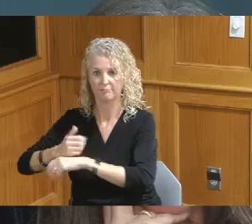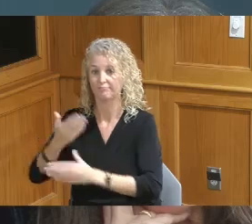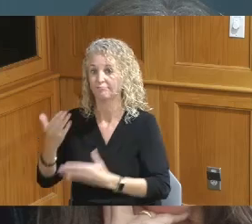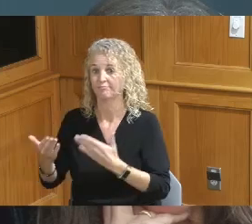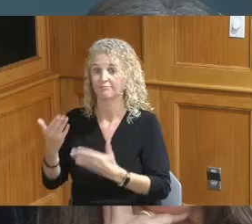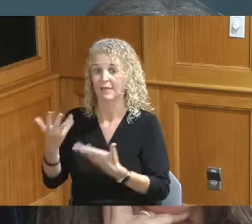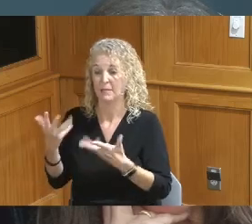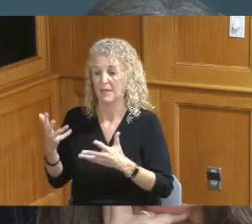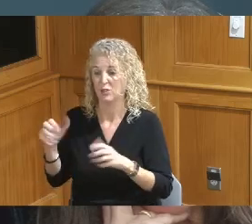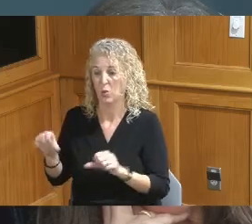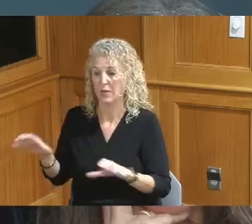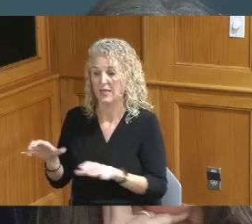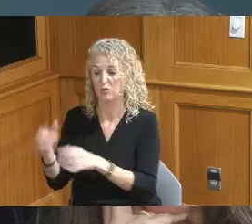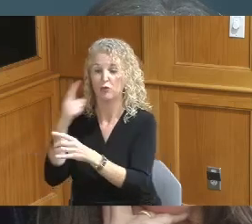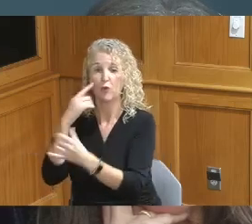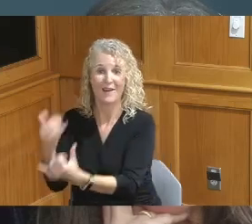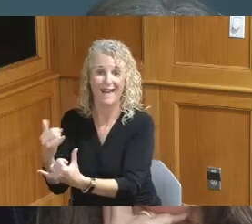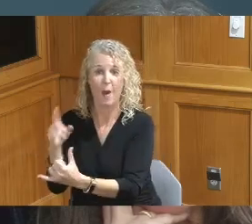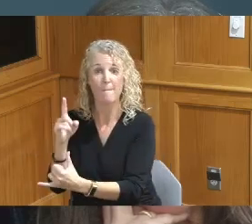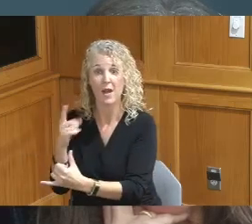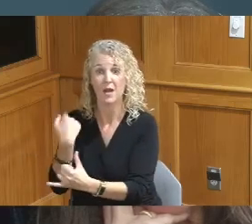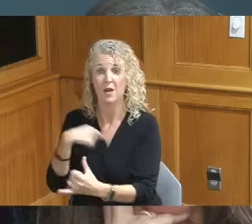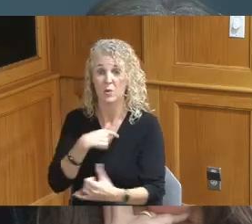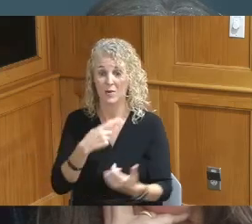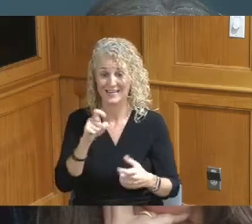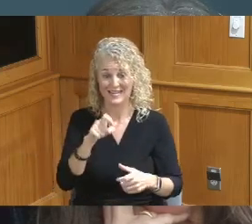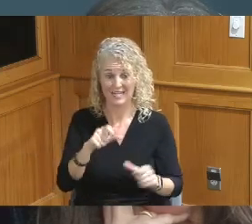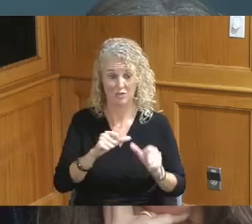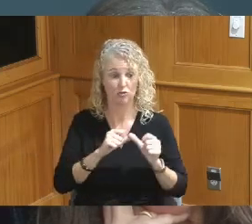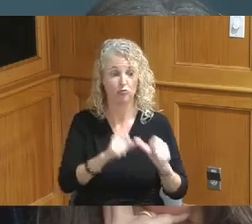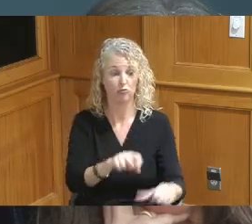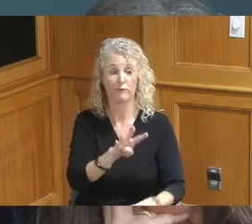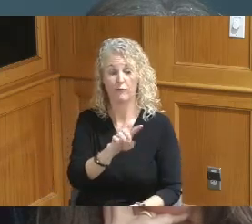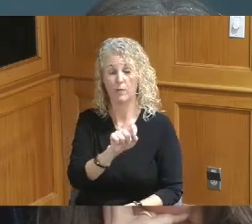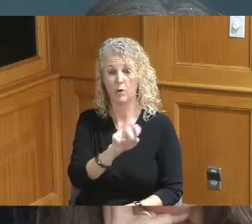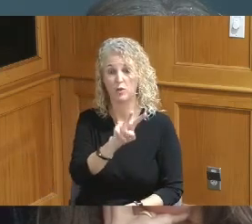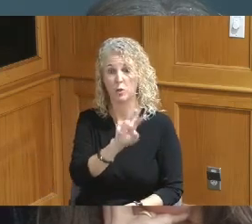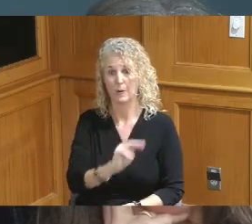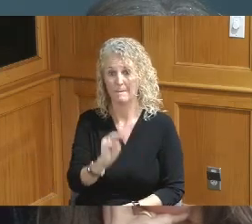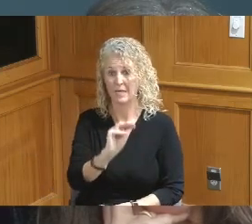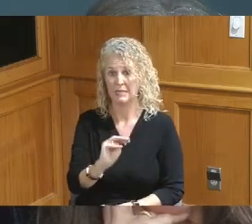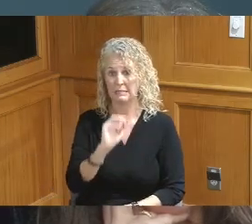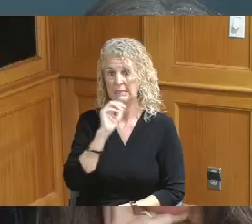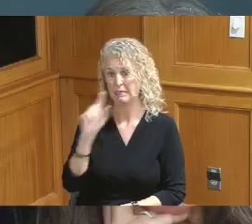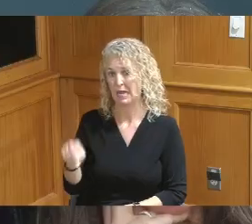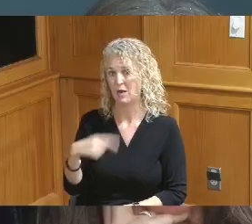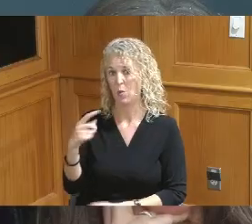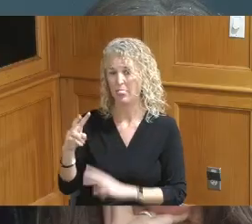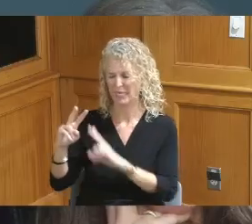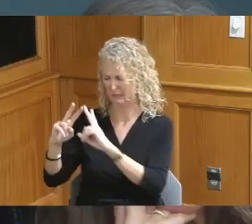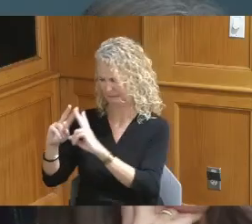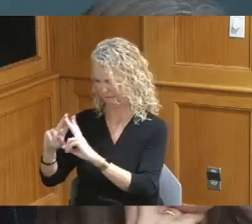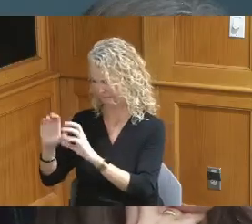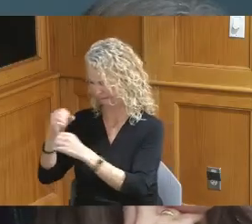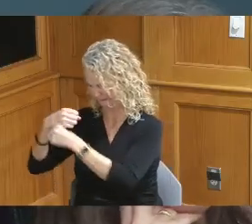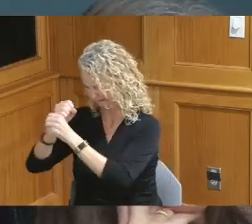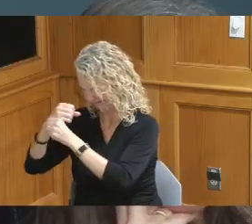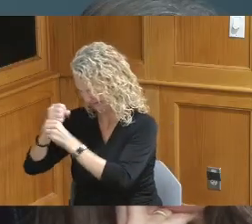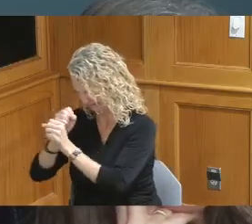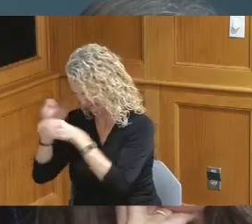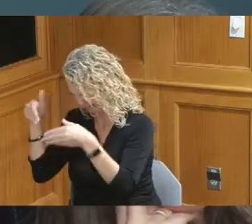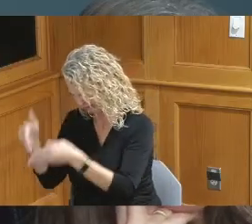Maybe that's all we can get done. But we definitely need to be looking at the 4.2 and not having a microscope on this 1